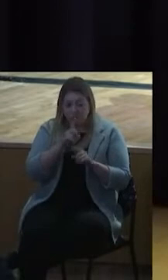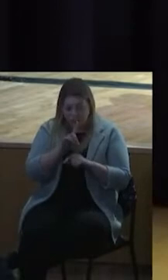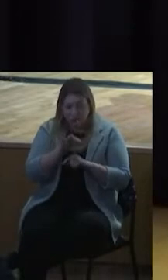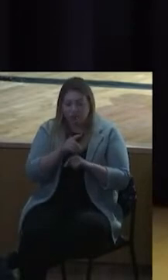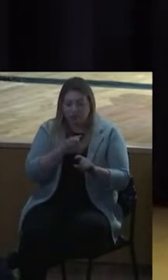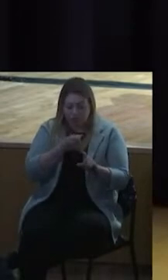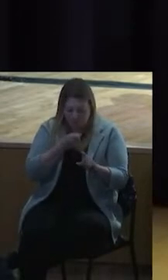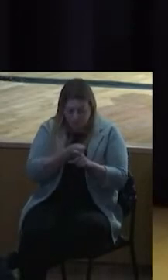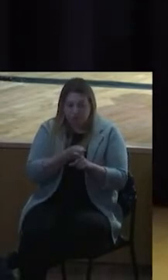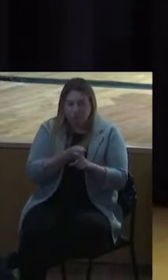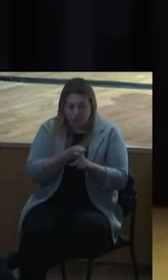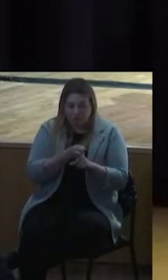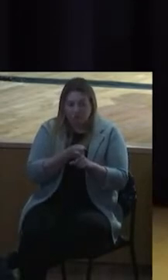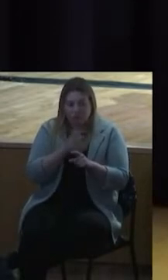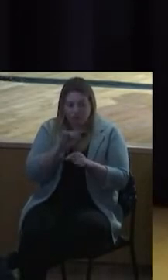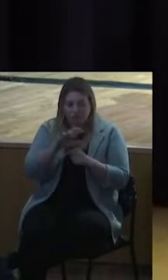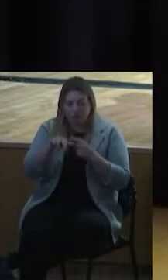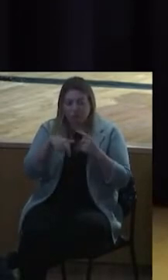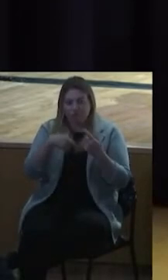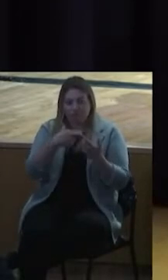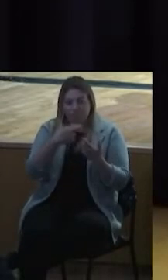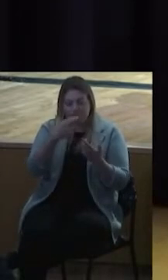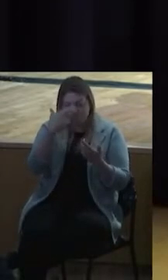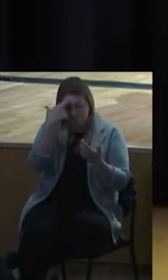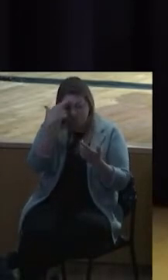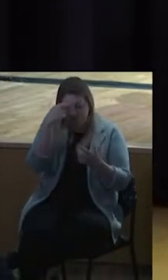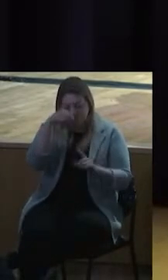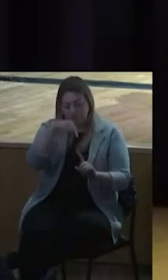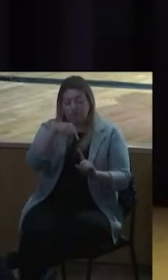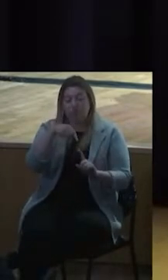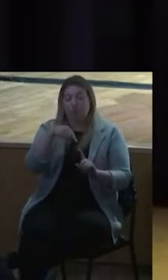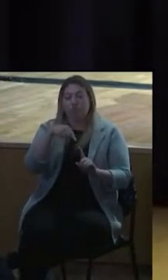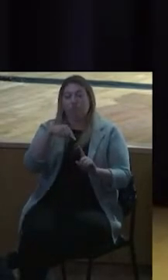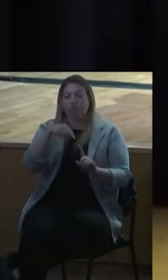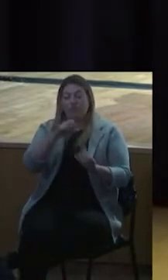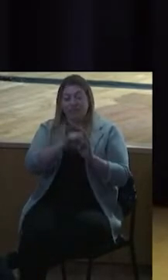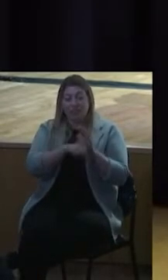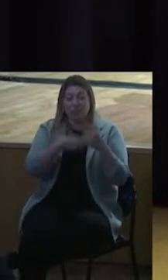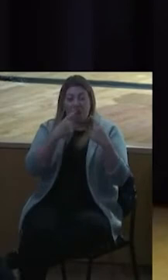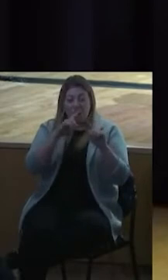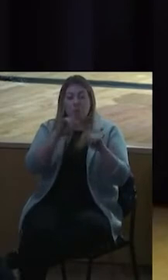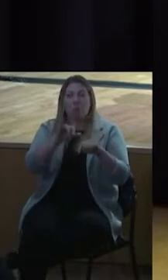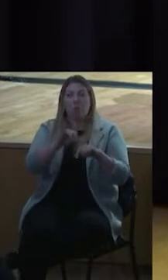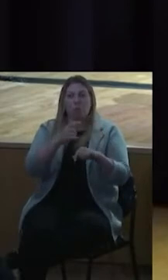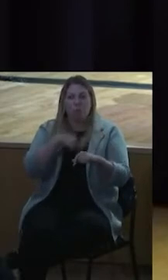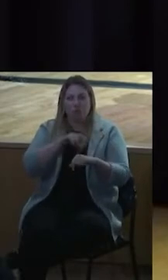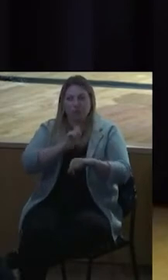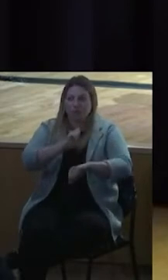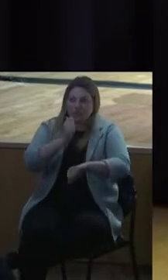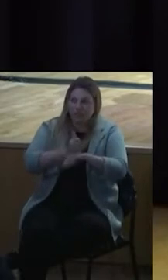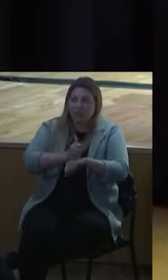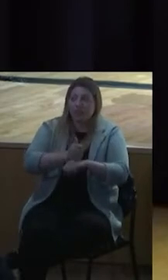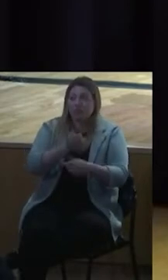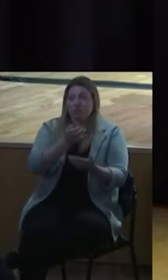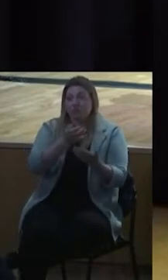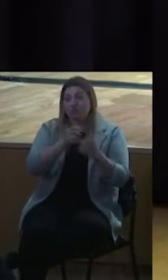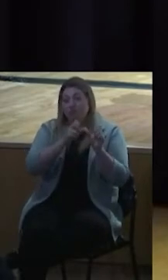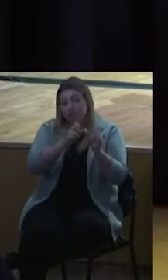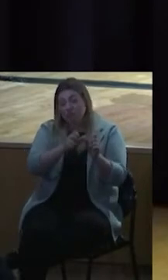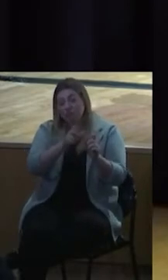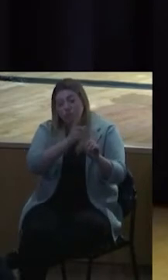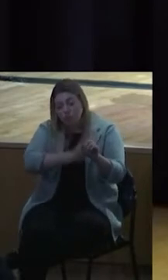kind of tasked with. And that's when the state finally made decisions to make those sustainability goals and agricultural goals to increase